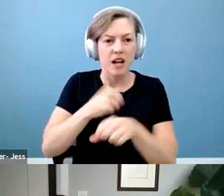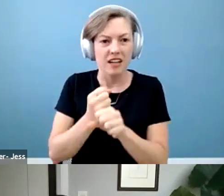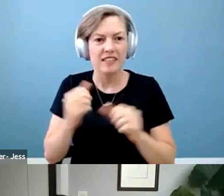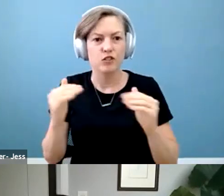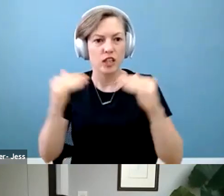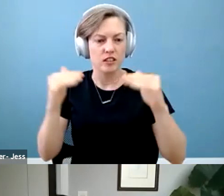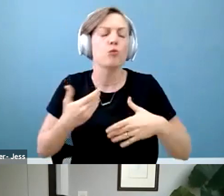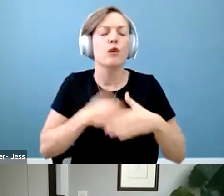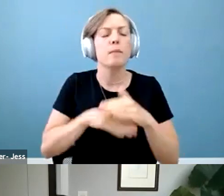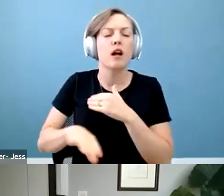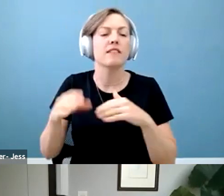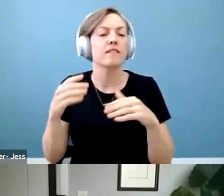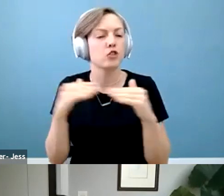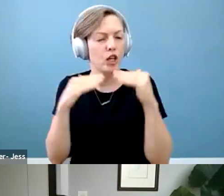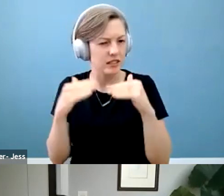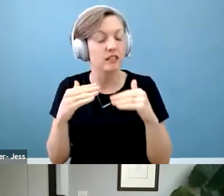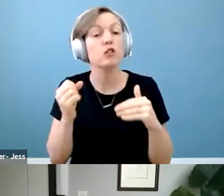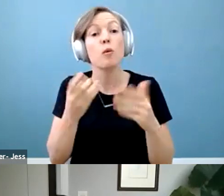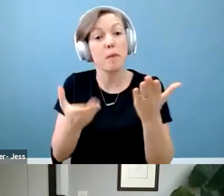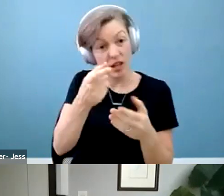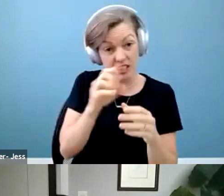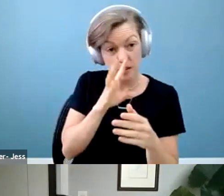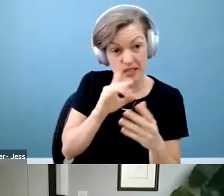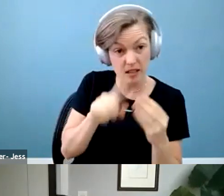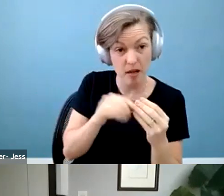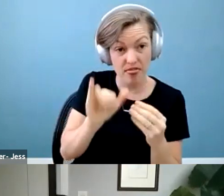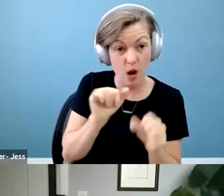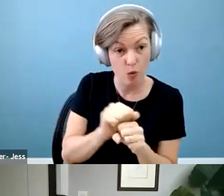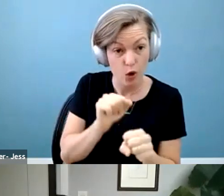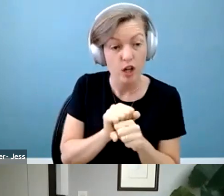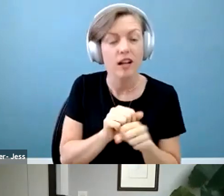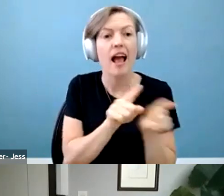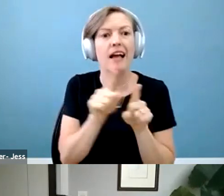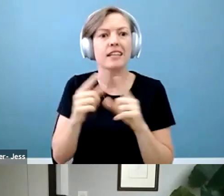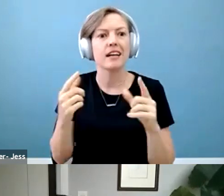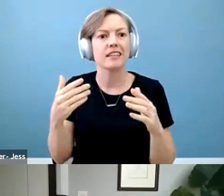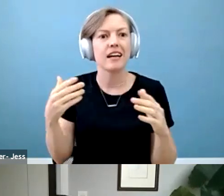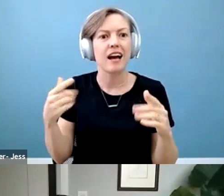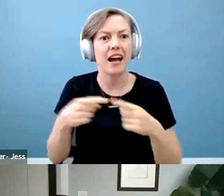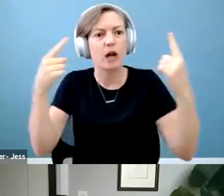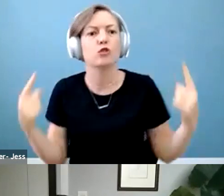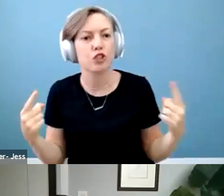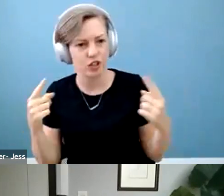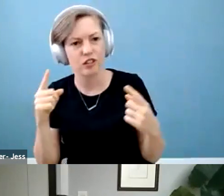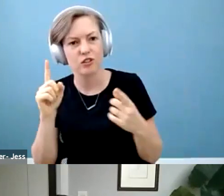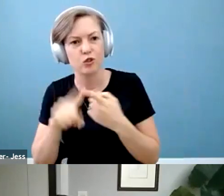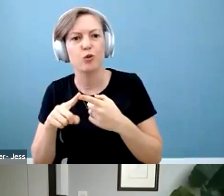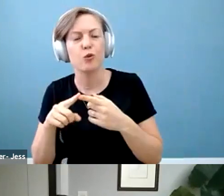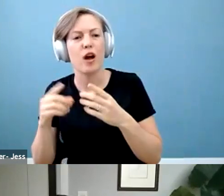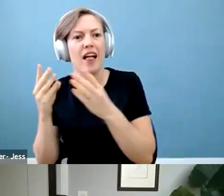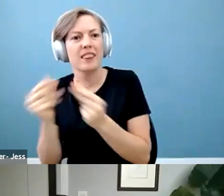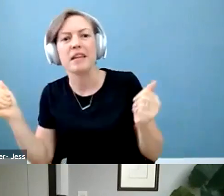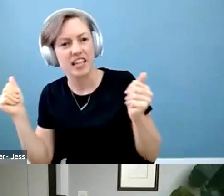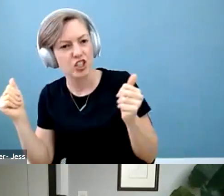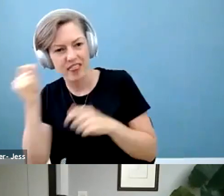to that. So this might be a chance for you to speak to some of that work as a kind of counter to kind of elimination theories.